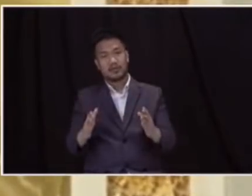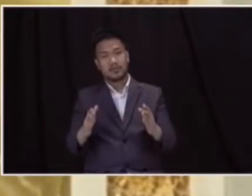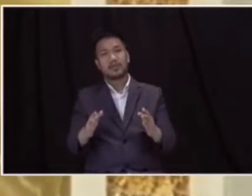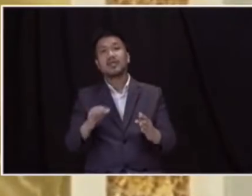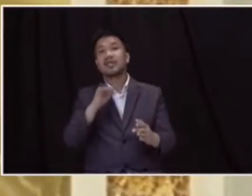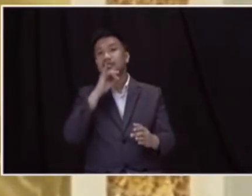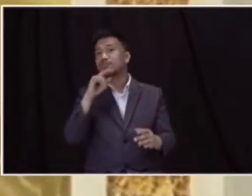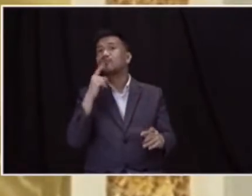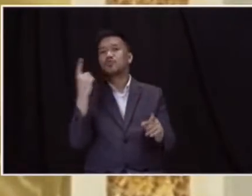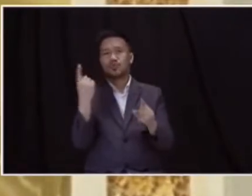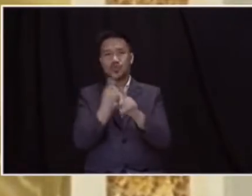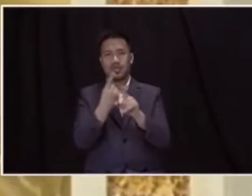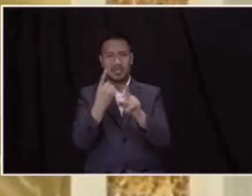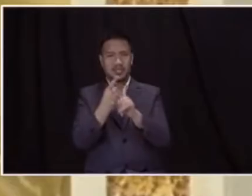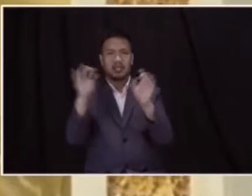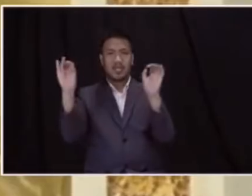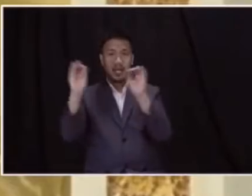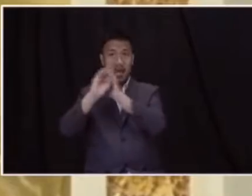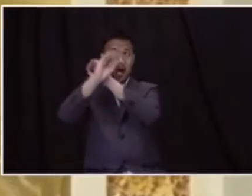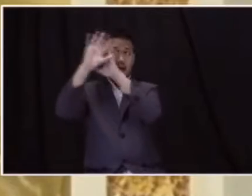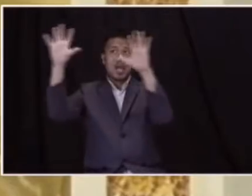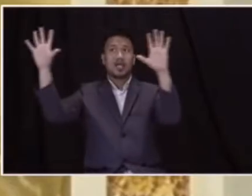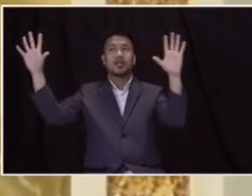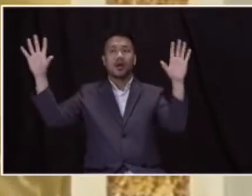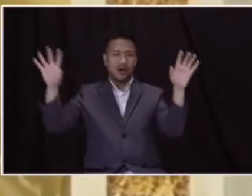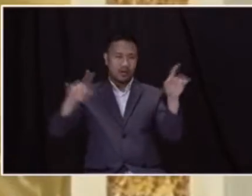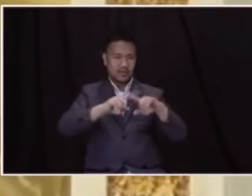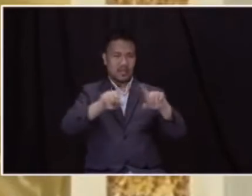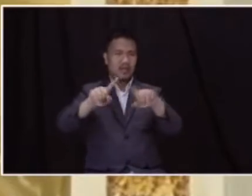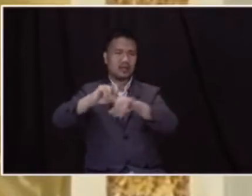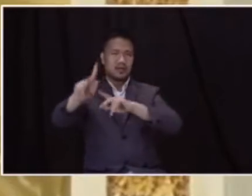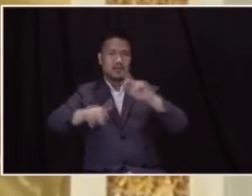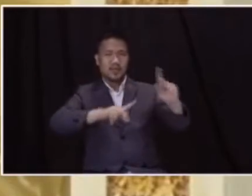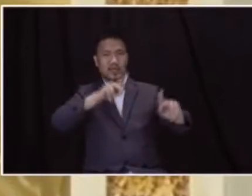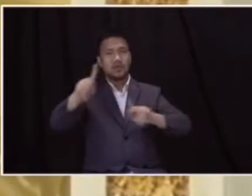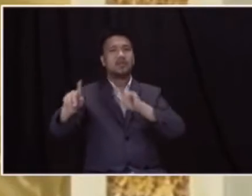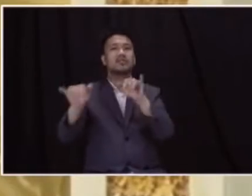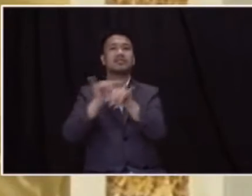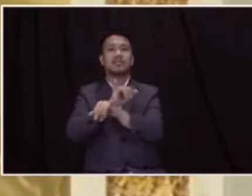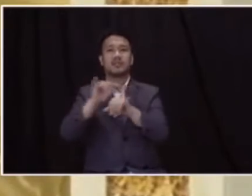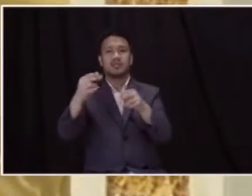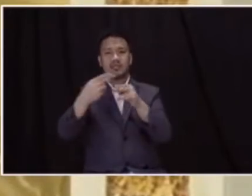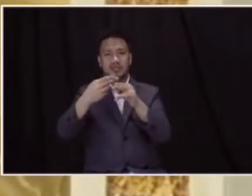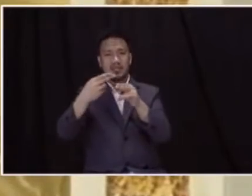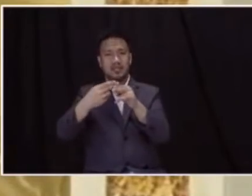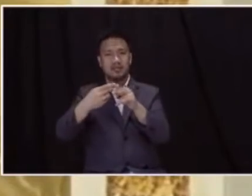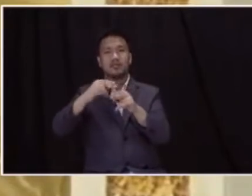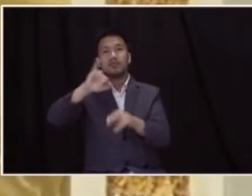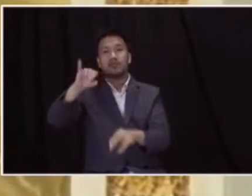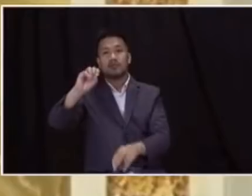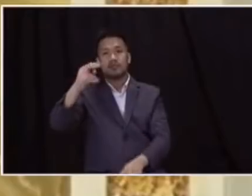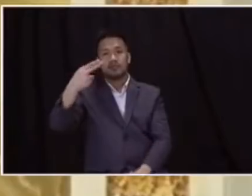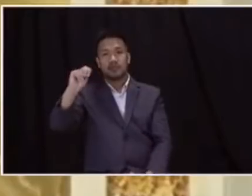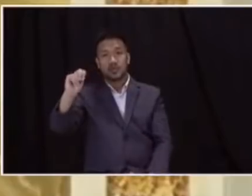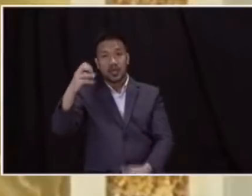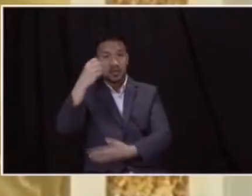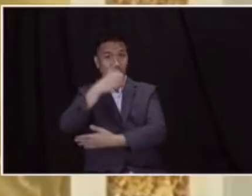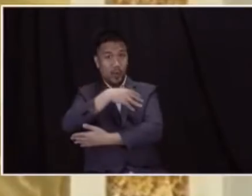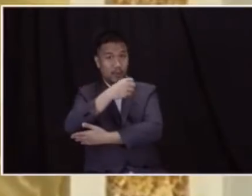the light of the nations. As his name suggests, John the